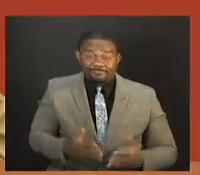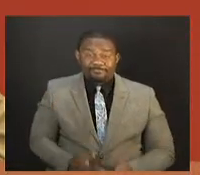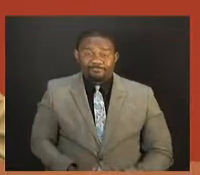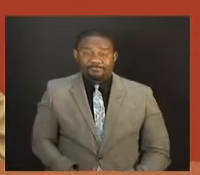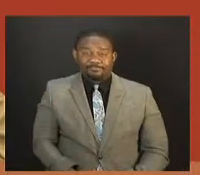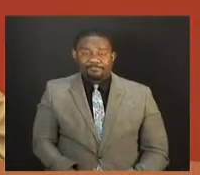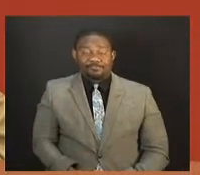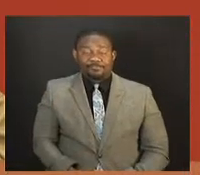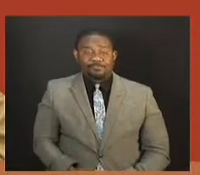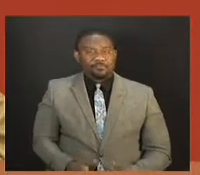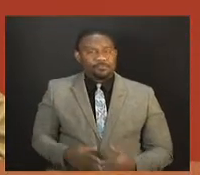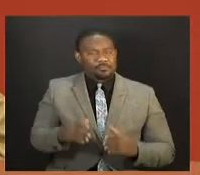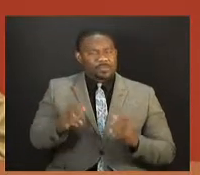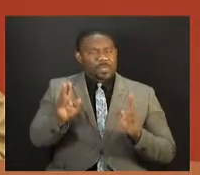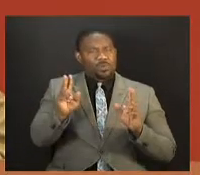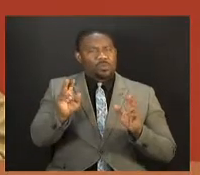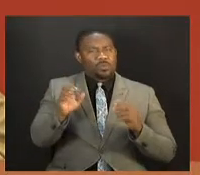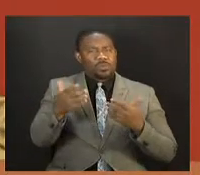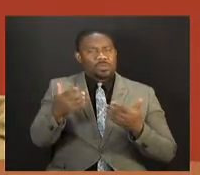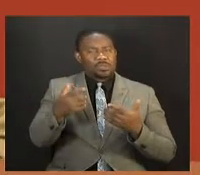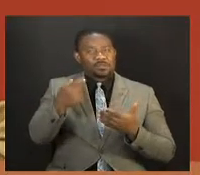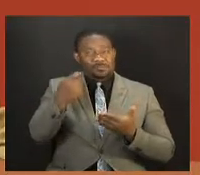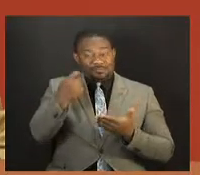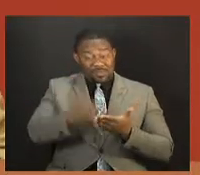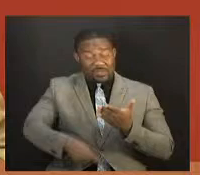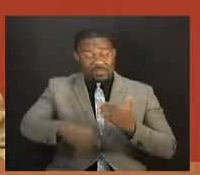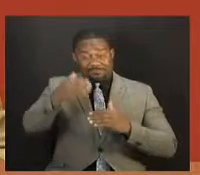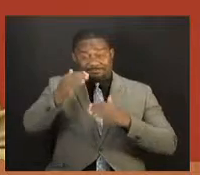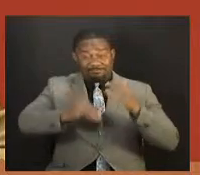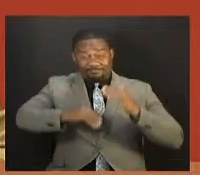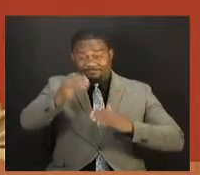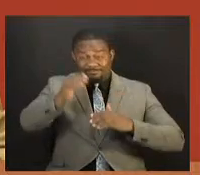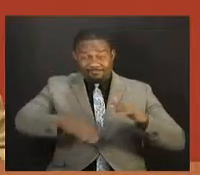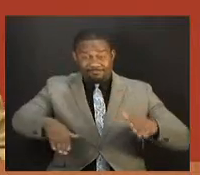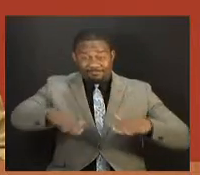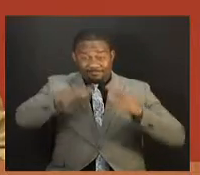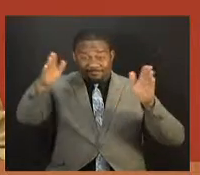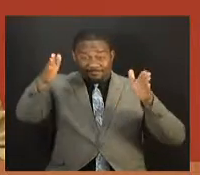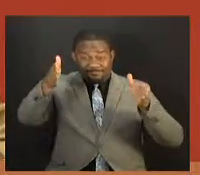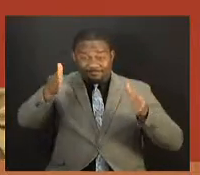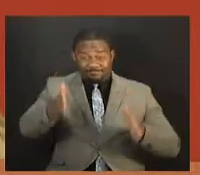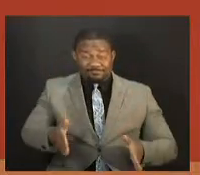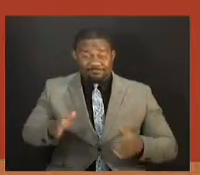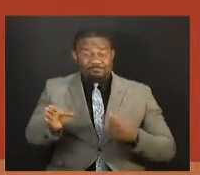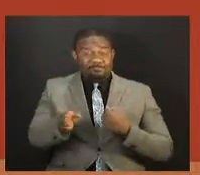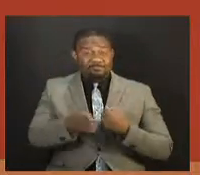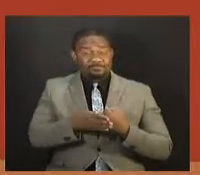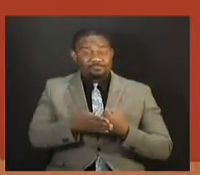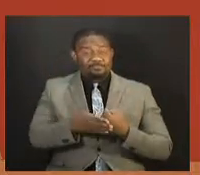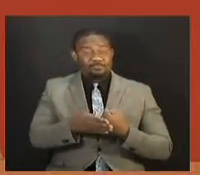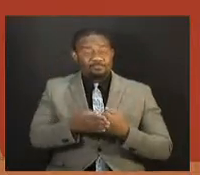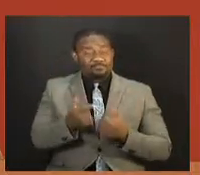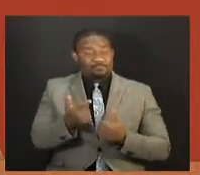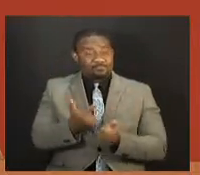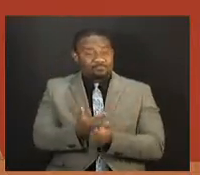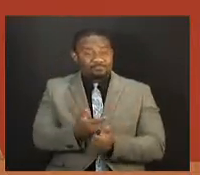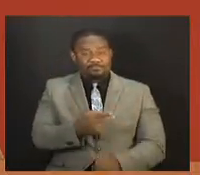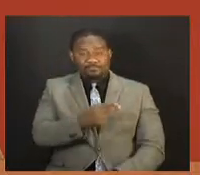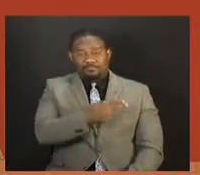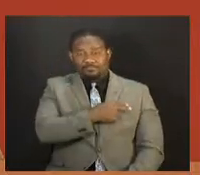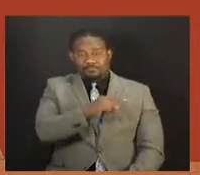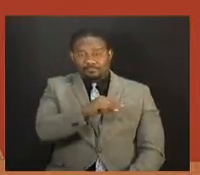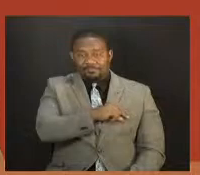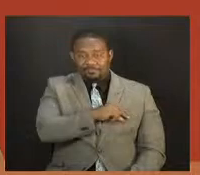the cost of the construction of the Bank of Ghana